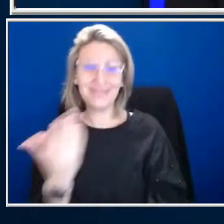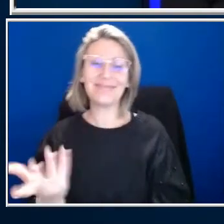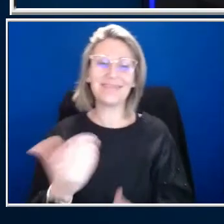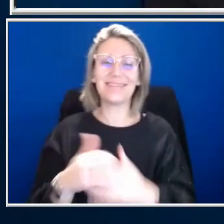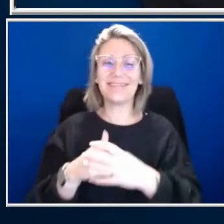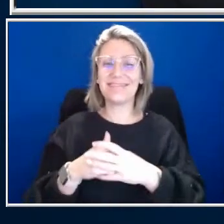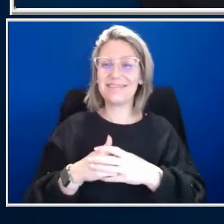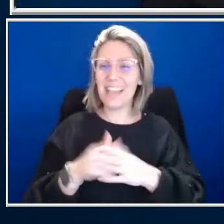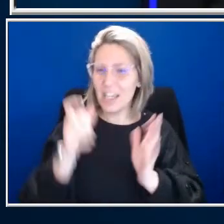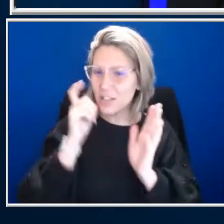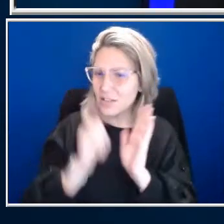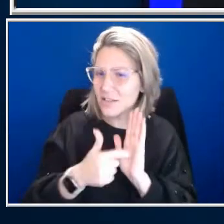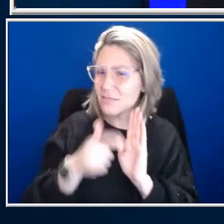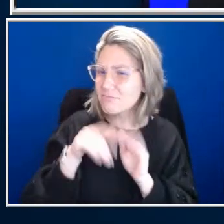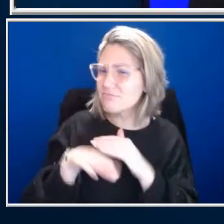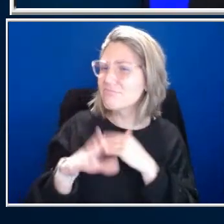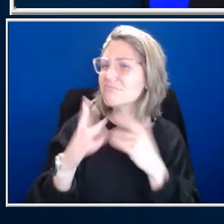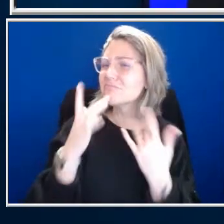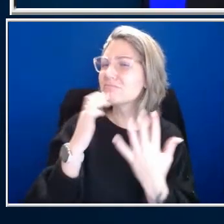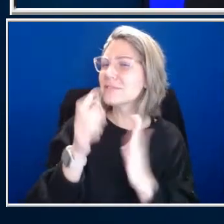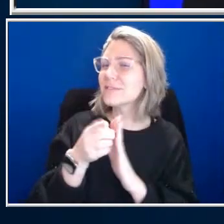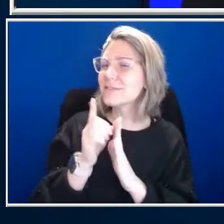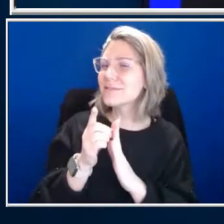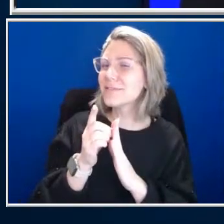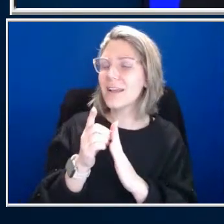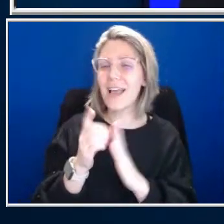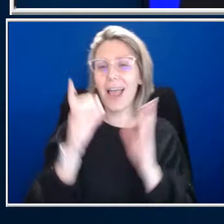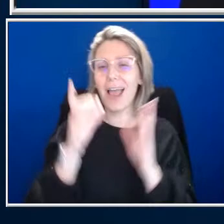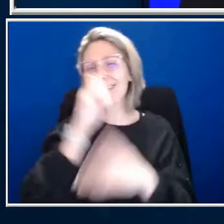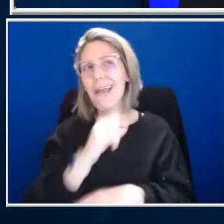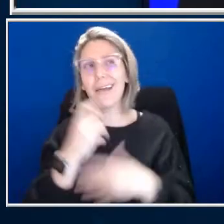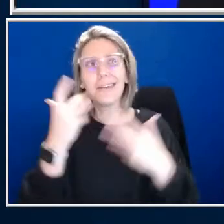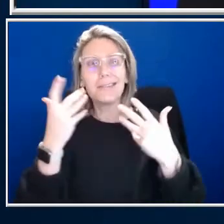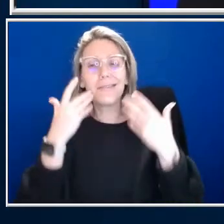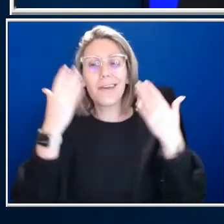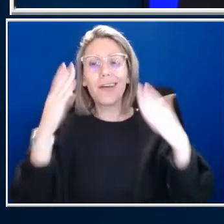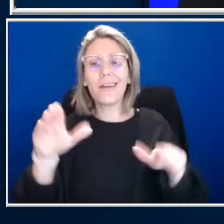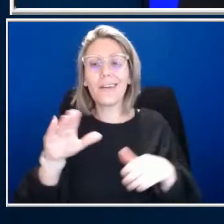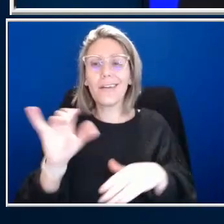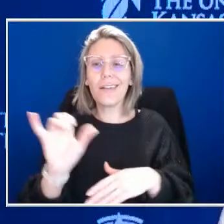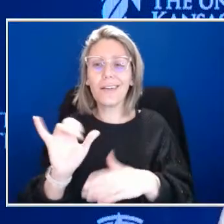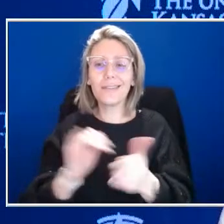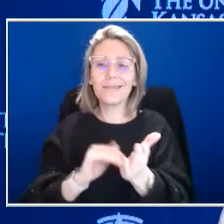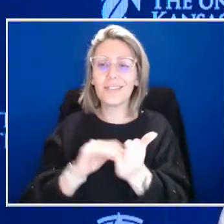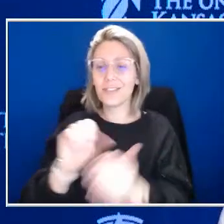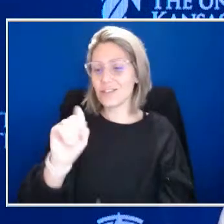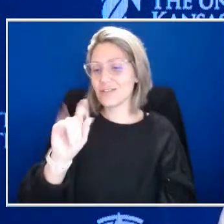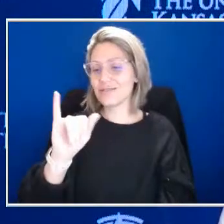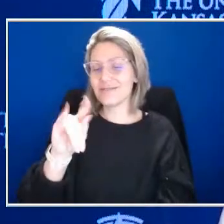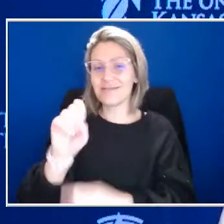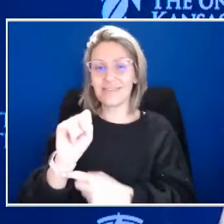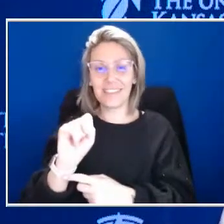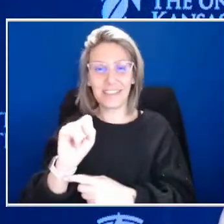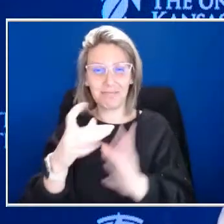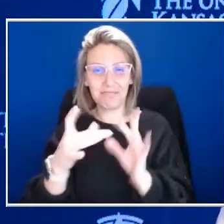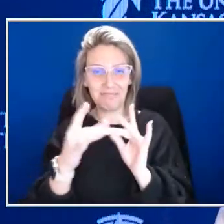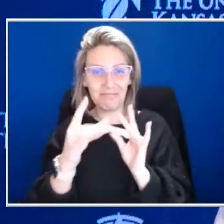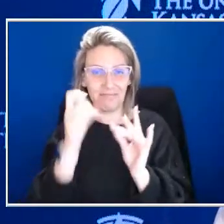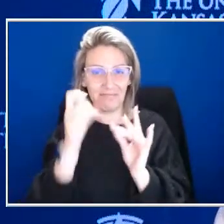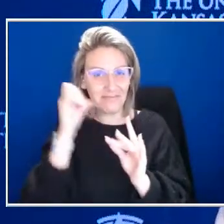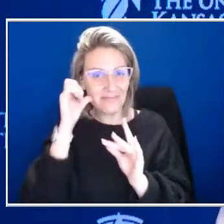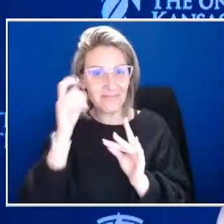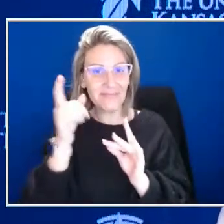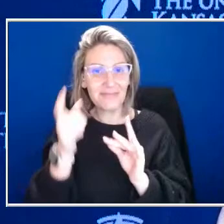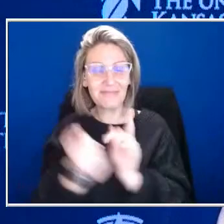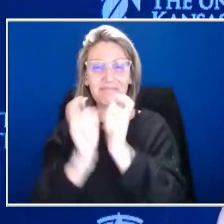was like, wait a second. Where's So I guess, I don't know, I mean, like Dr. Stites was talking about yesterday, he switched his diet up and gained